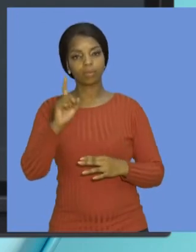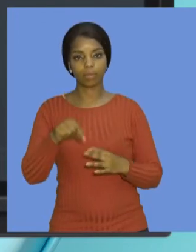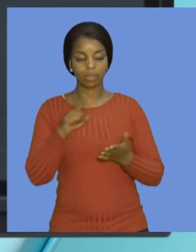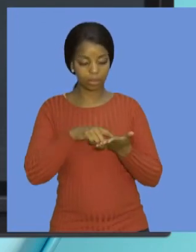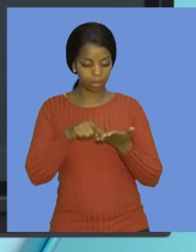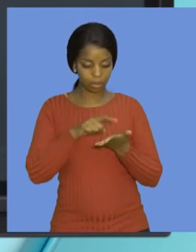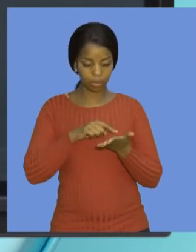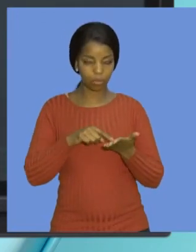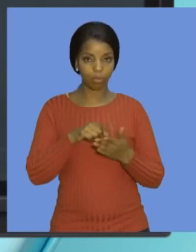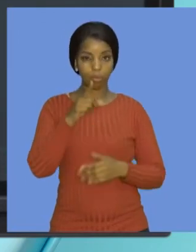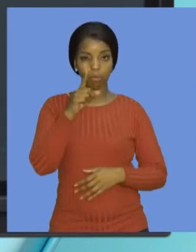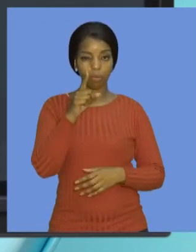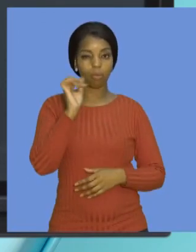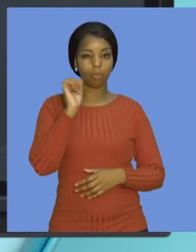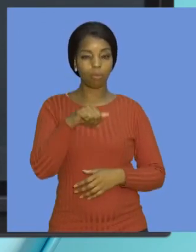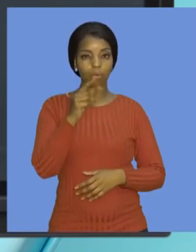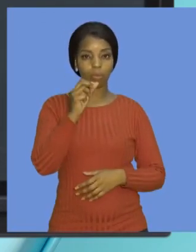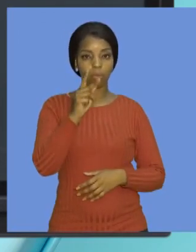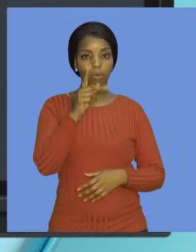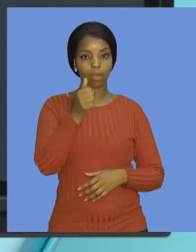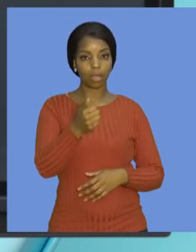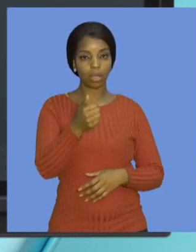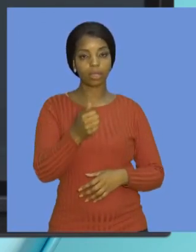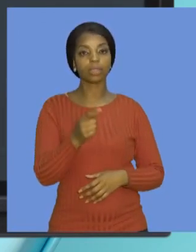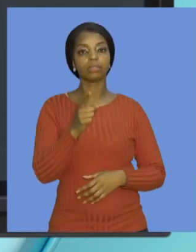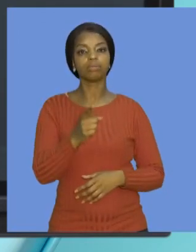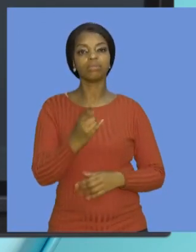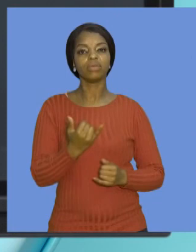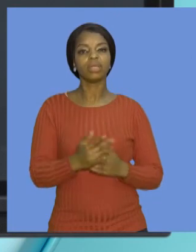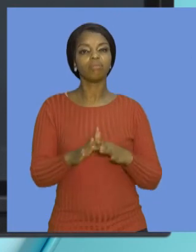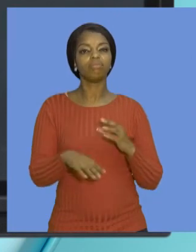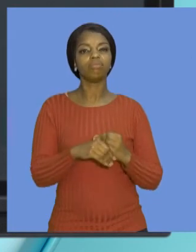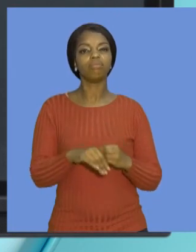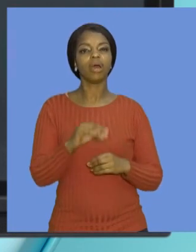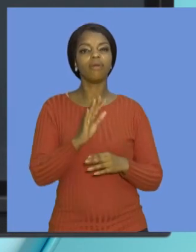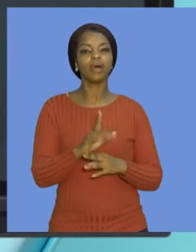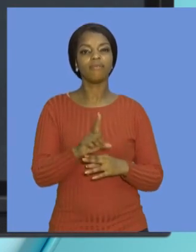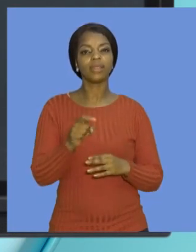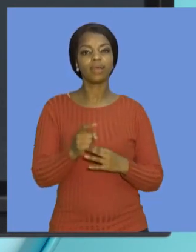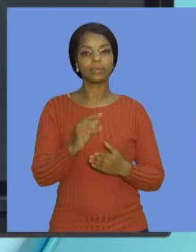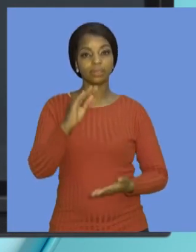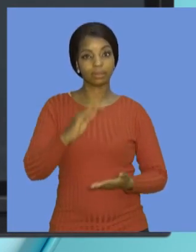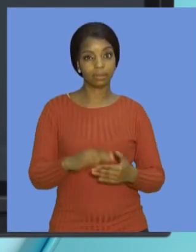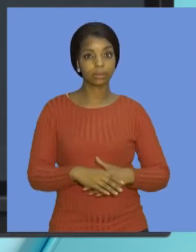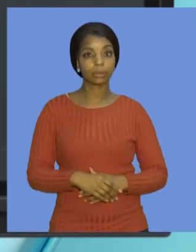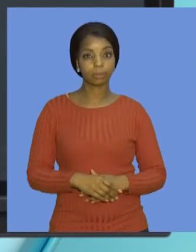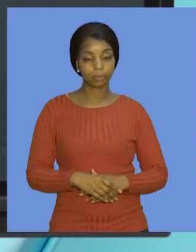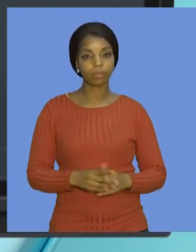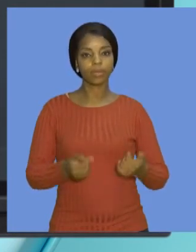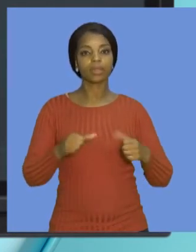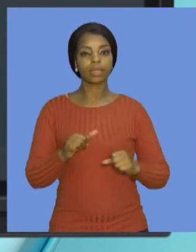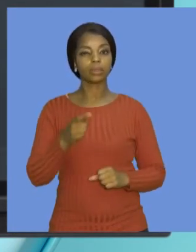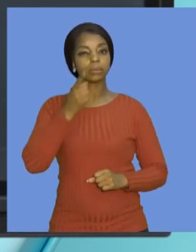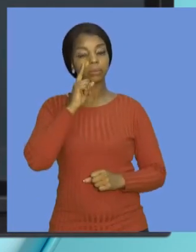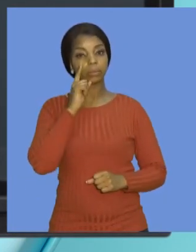need to calculate that. And you look at there saying, okay, let's give you 5,000 less than that. And then from there, you look